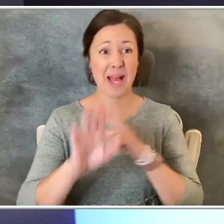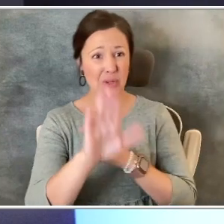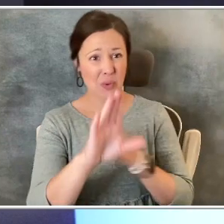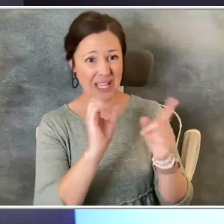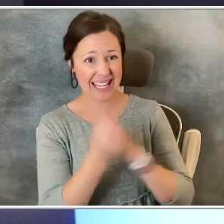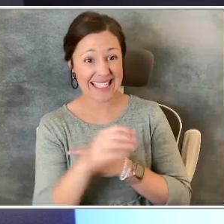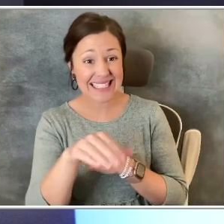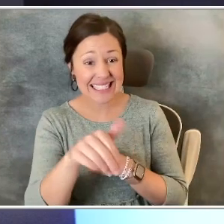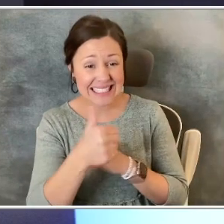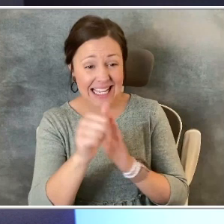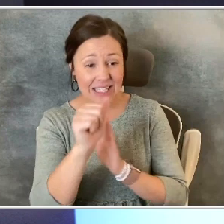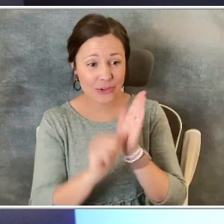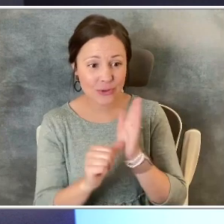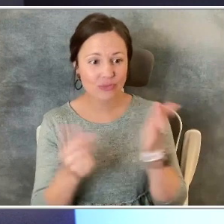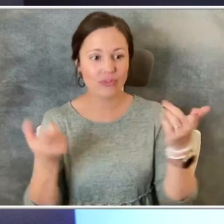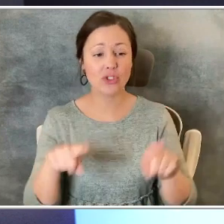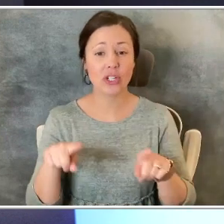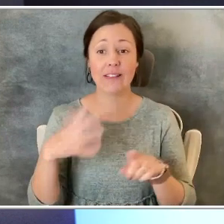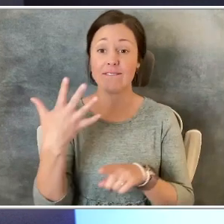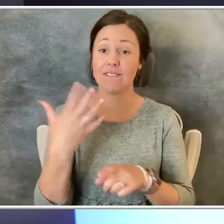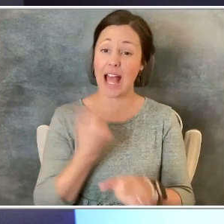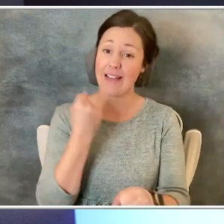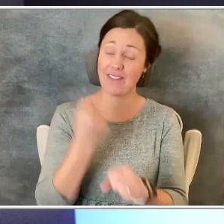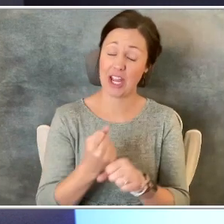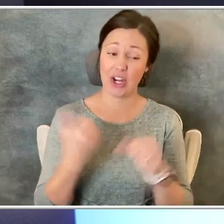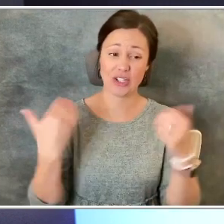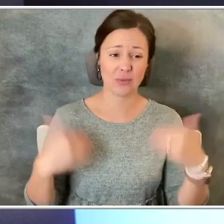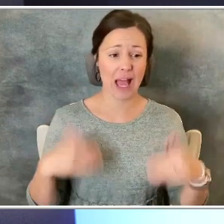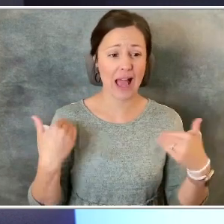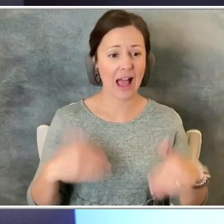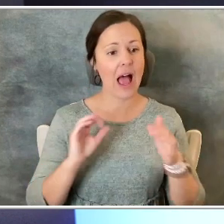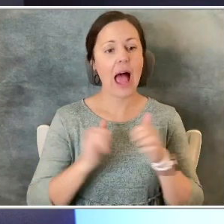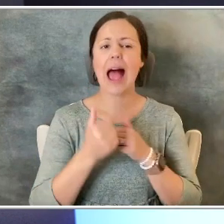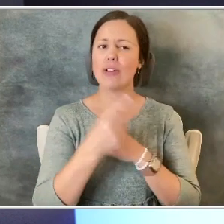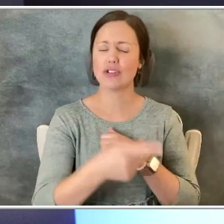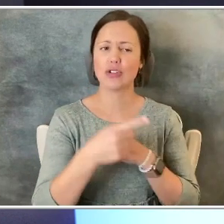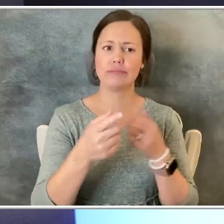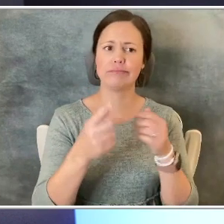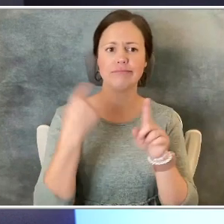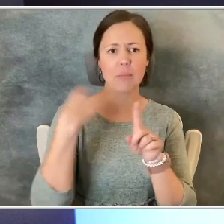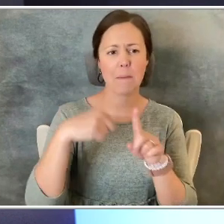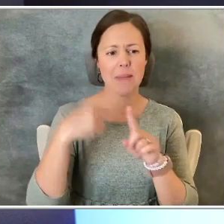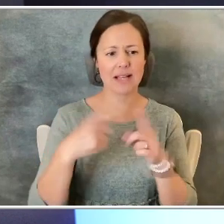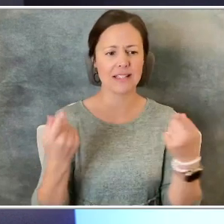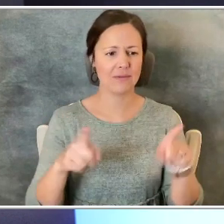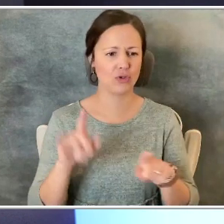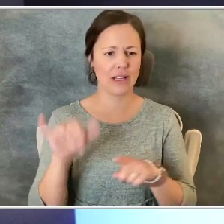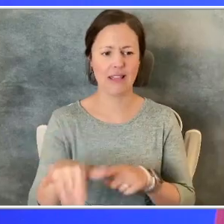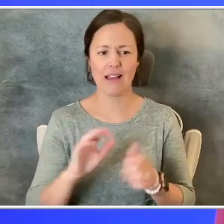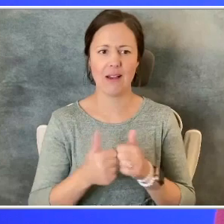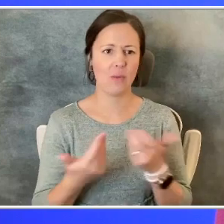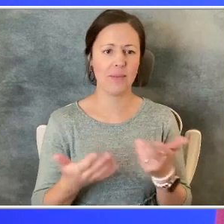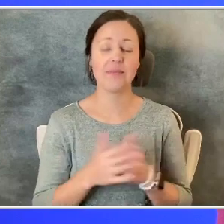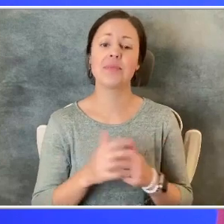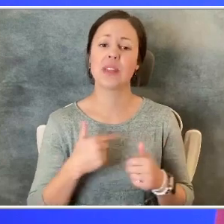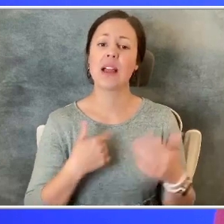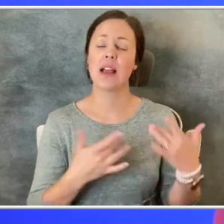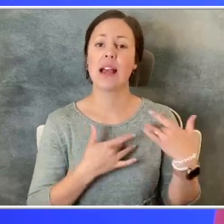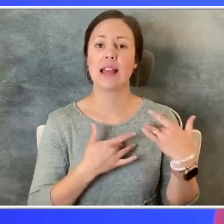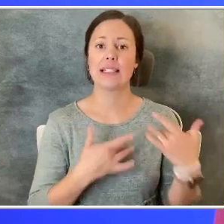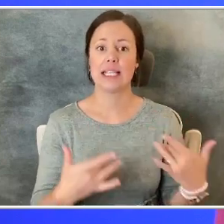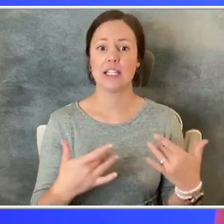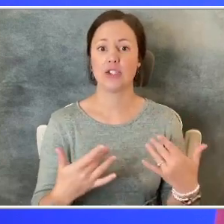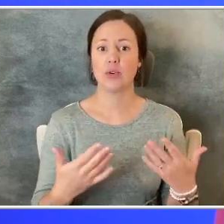over 5 years. Now, how did you keep your head up through all that? I tend to have a kind of get it